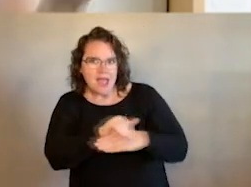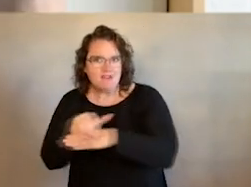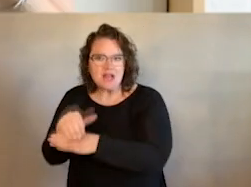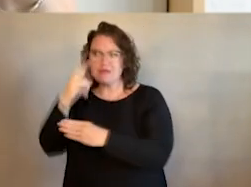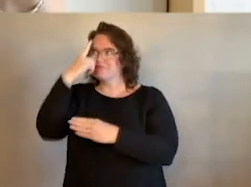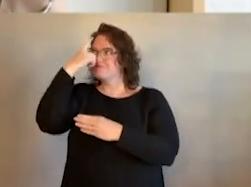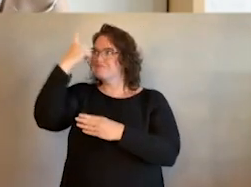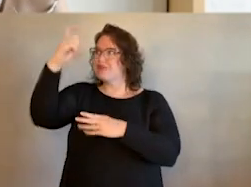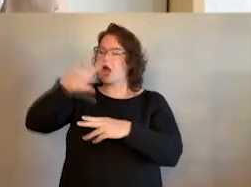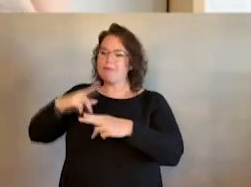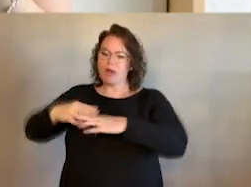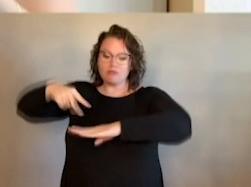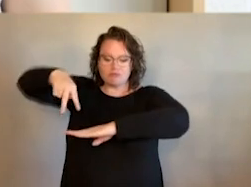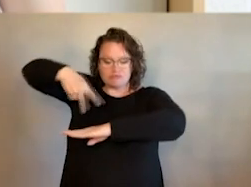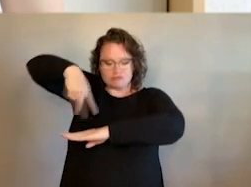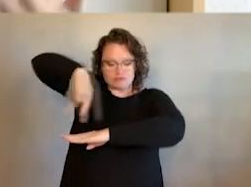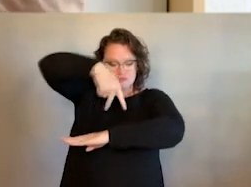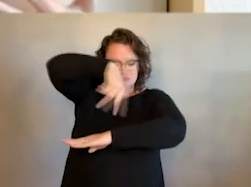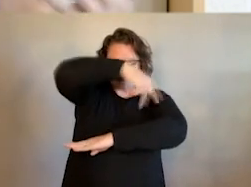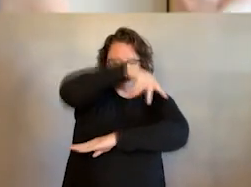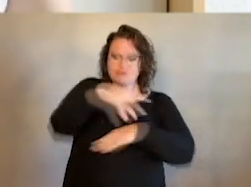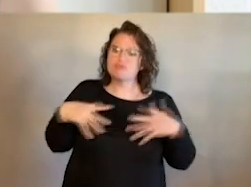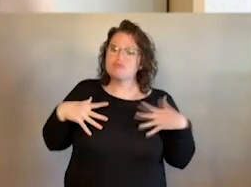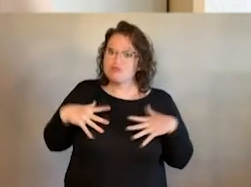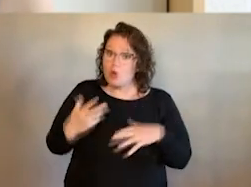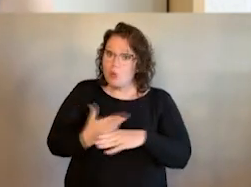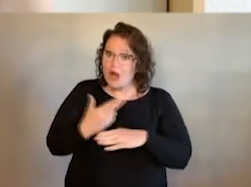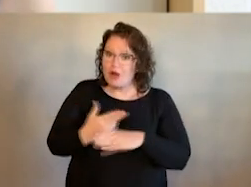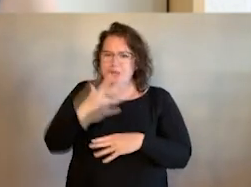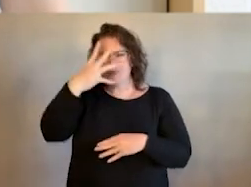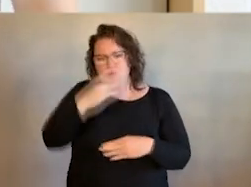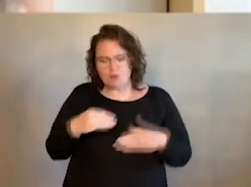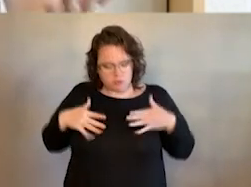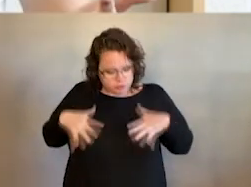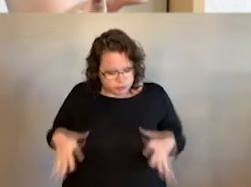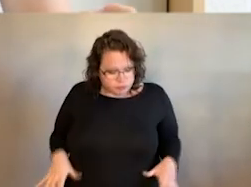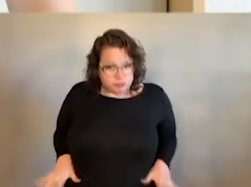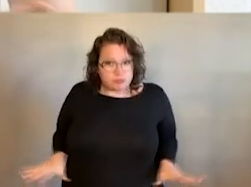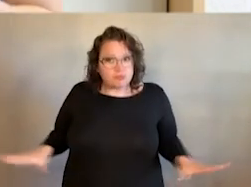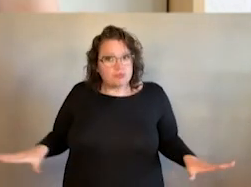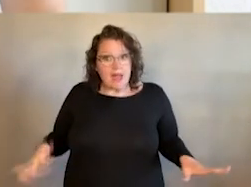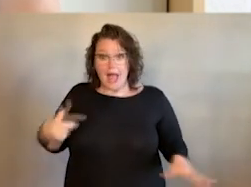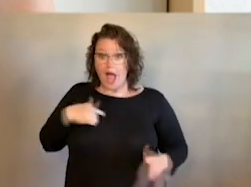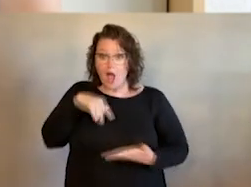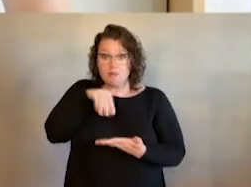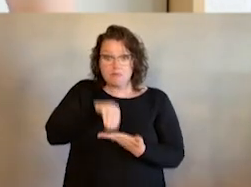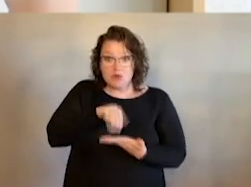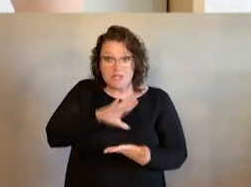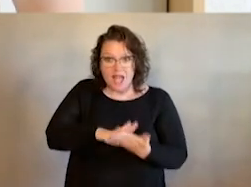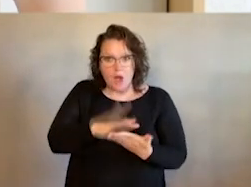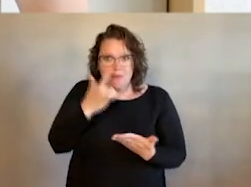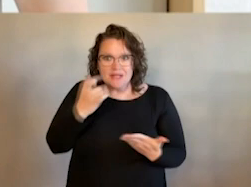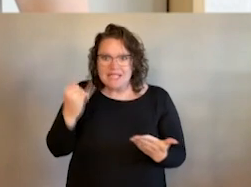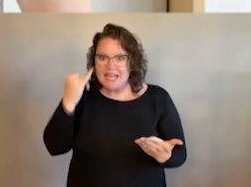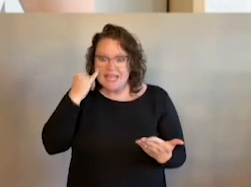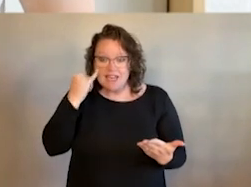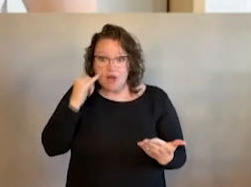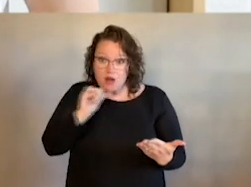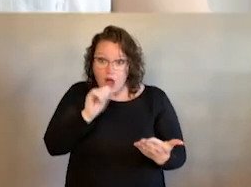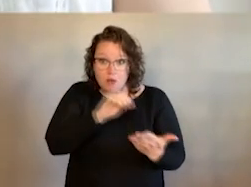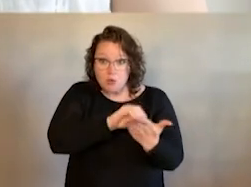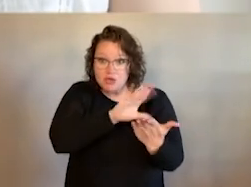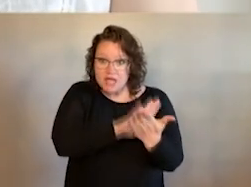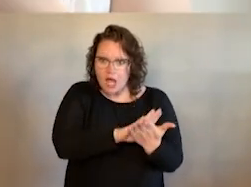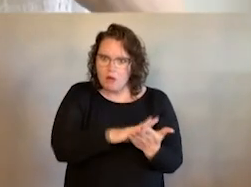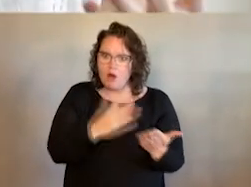about dancing across that stage, about wearing my beautiful tutu, I would write it down, because if I didn't write down my dreams, how can I remember